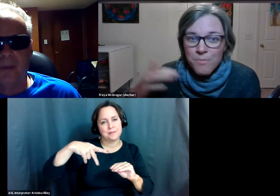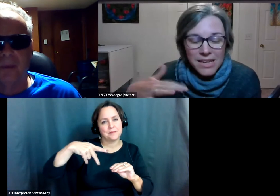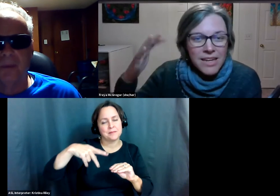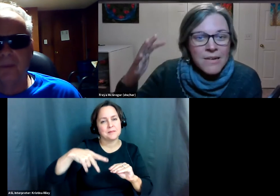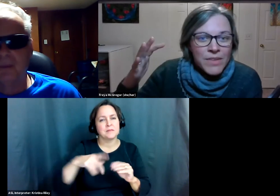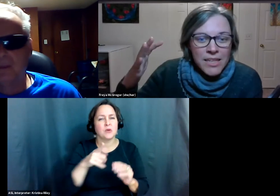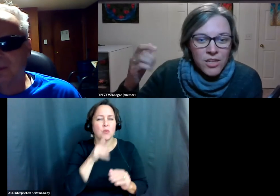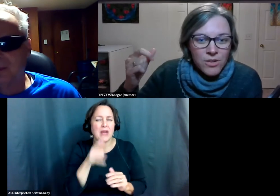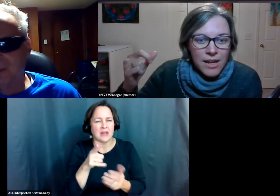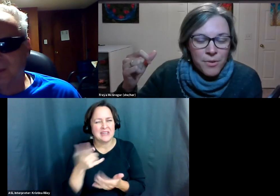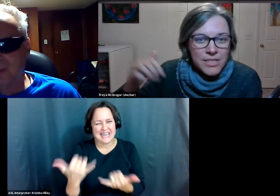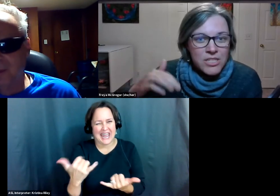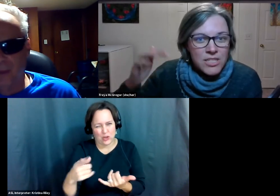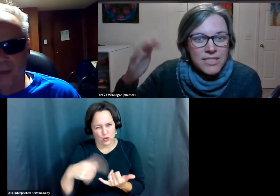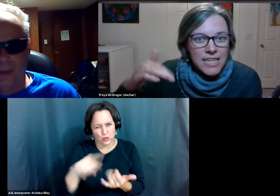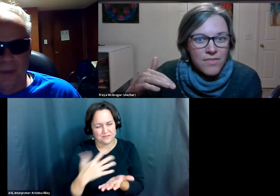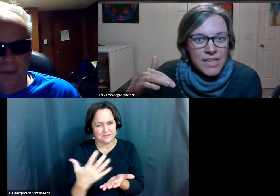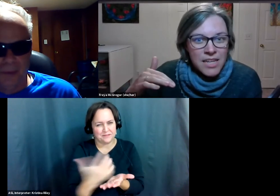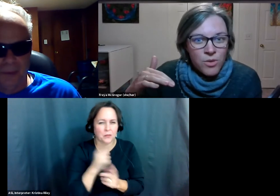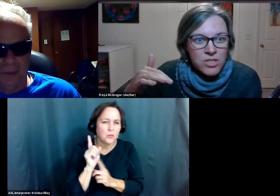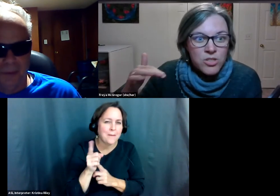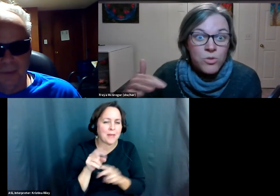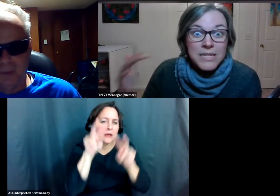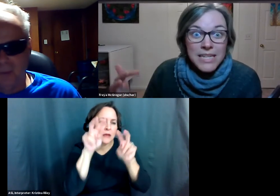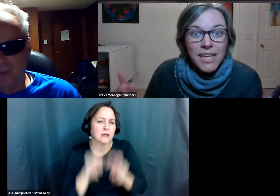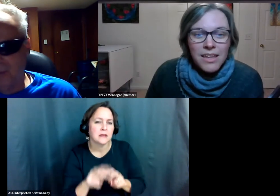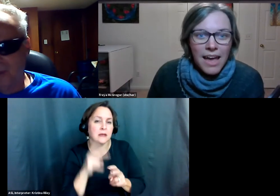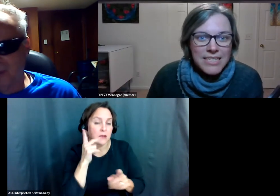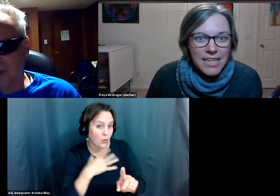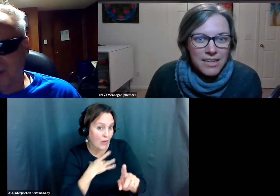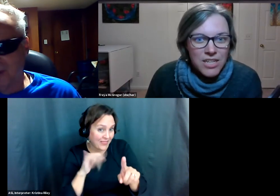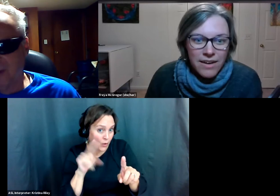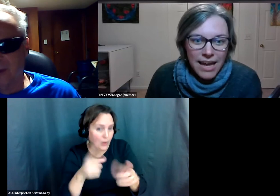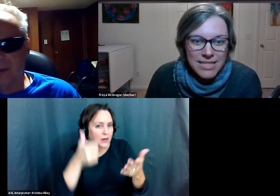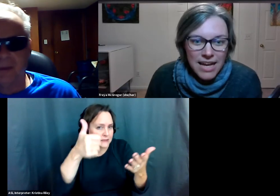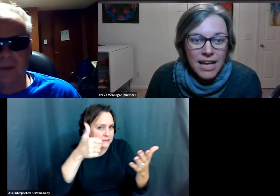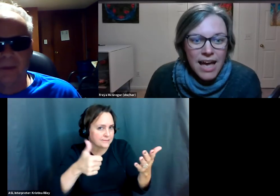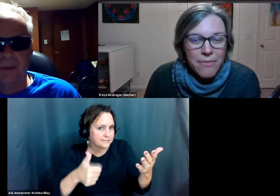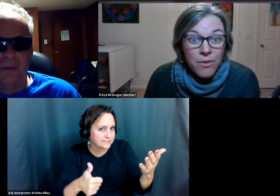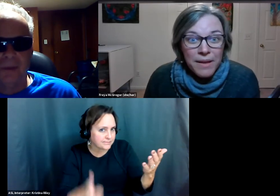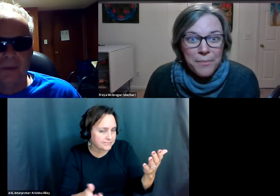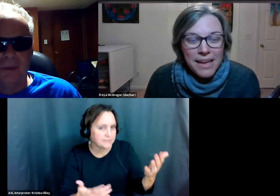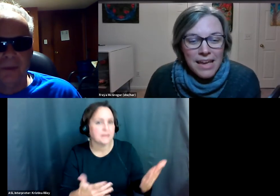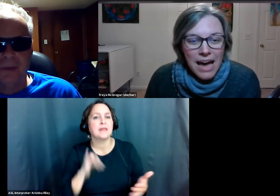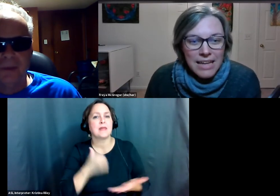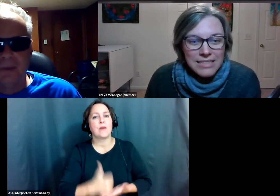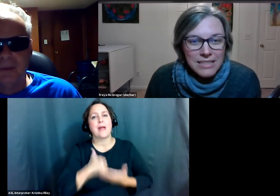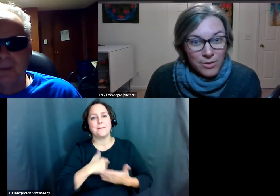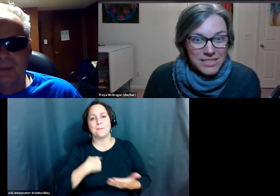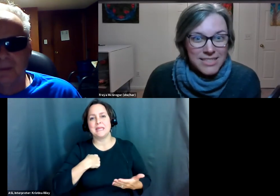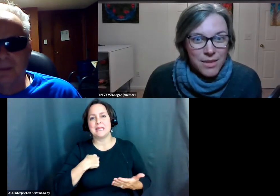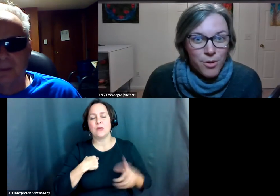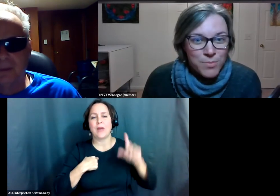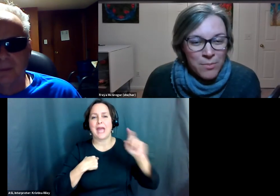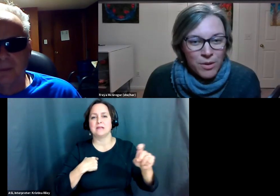a little minute in the Q and a box and just see if there's any questions you would particularly like to hear Jerry answer. And that will help me ask